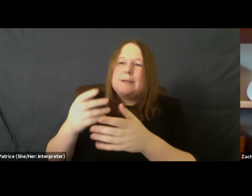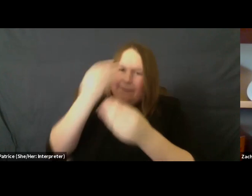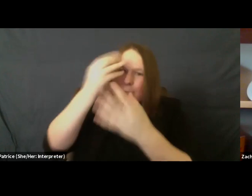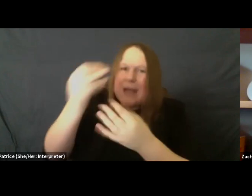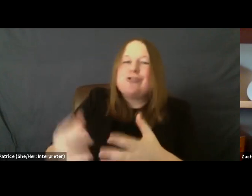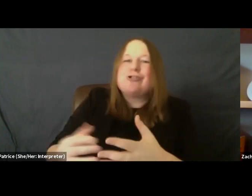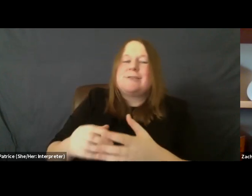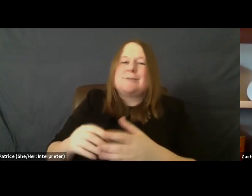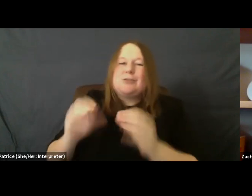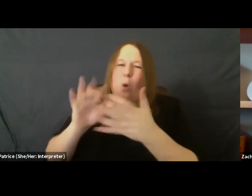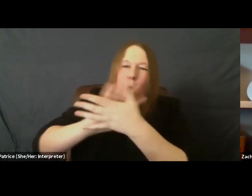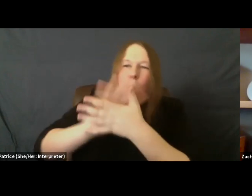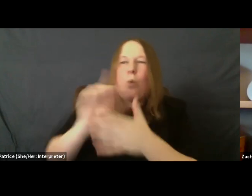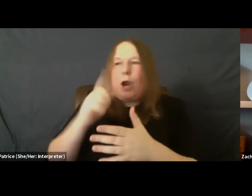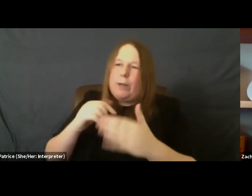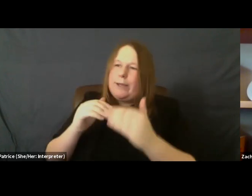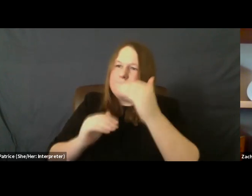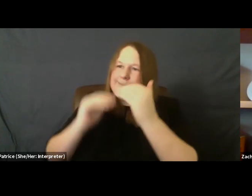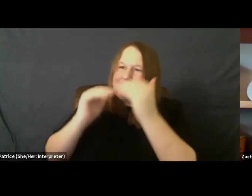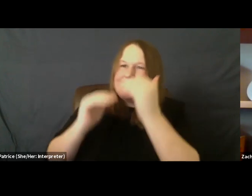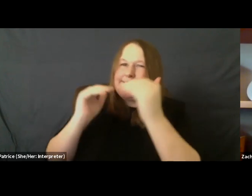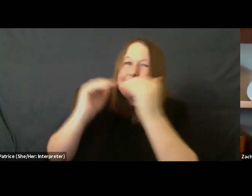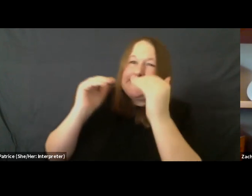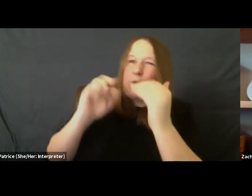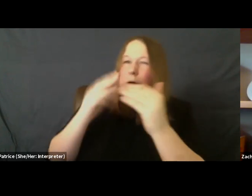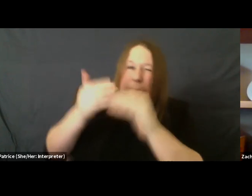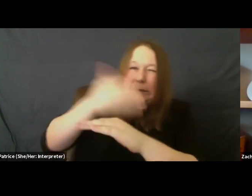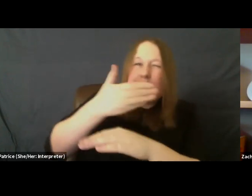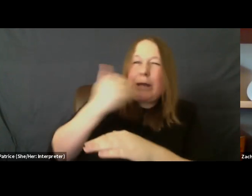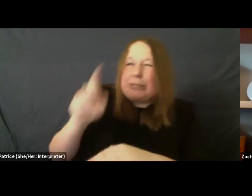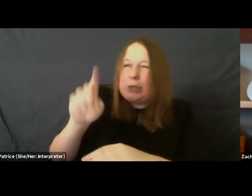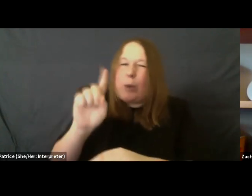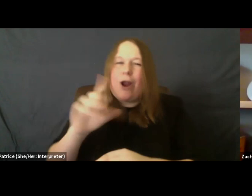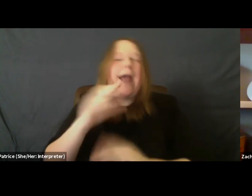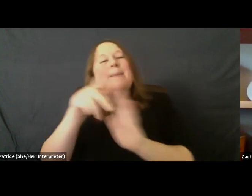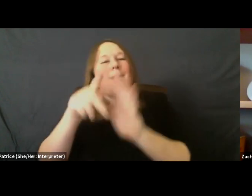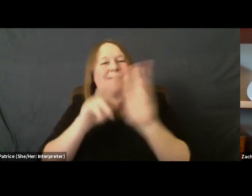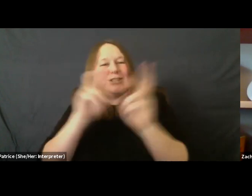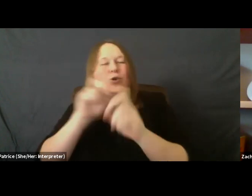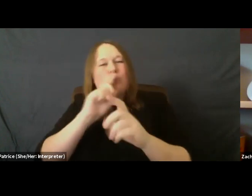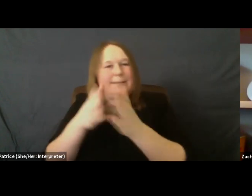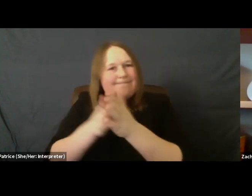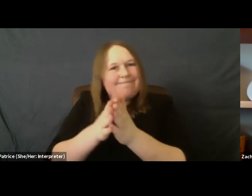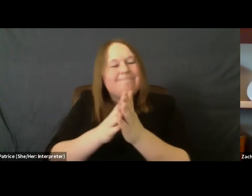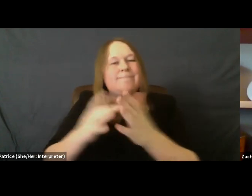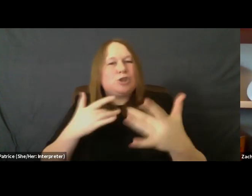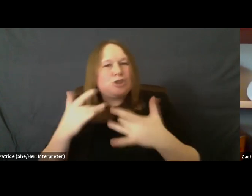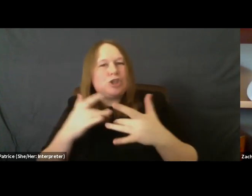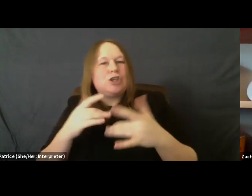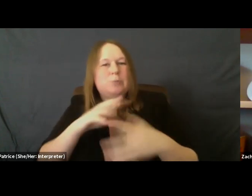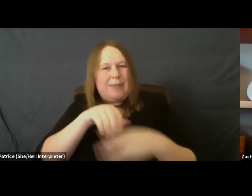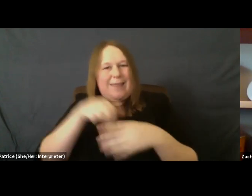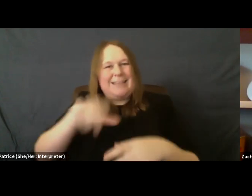about where we're measuring up, where we can do better, and the policy issues that really drive concerns within this